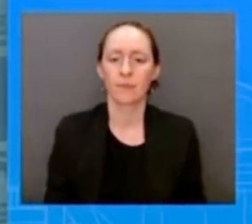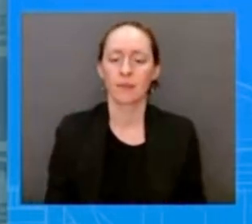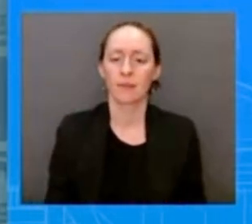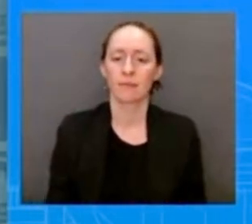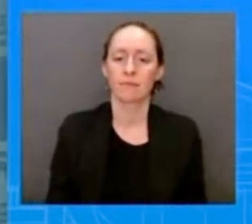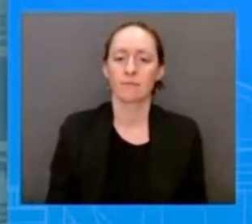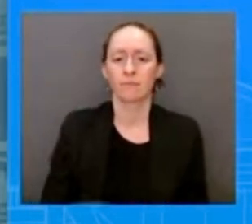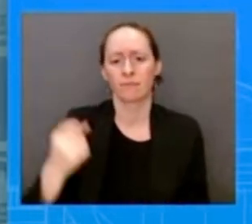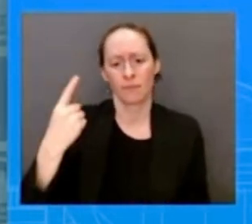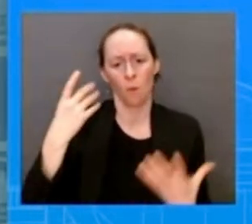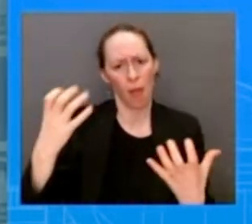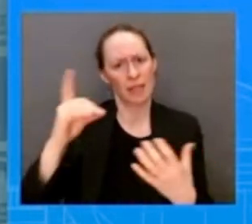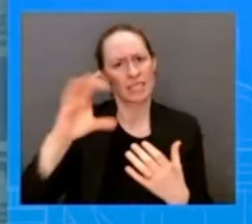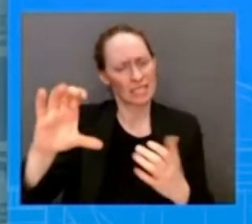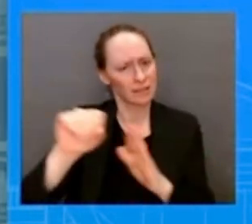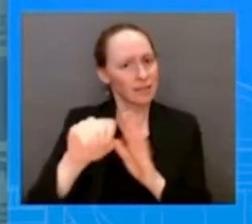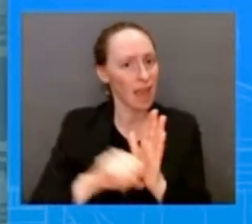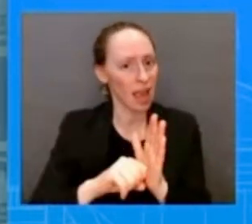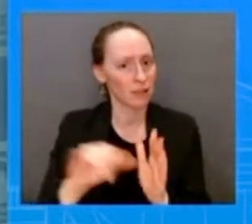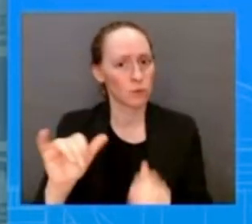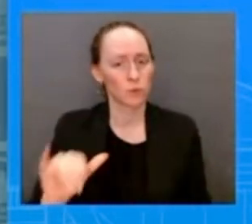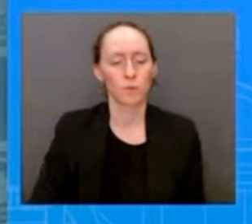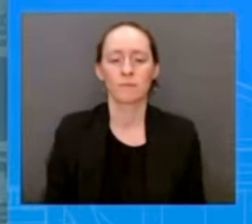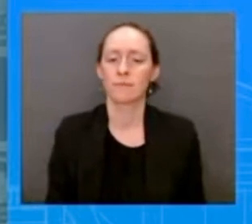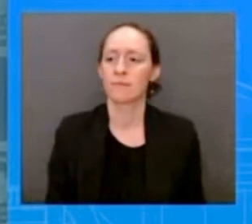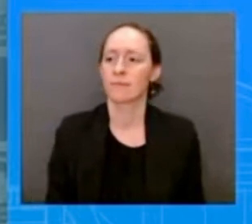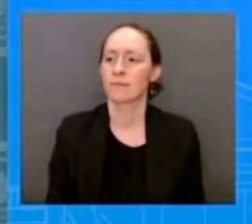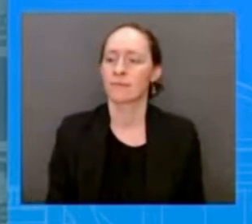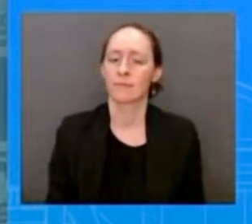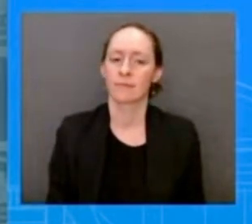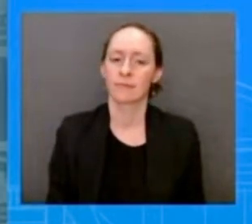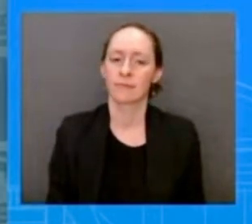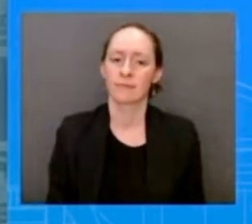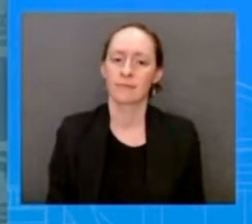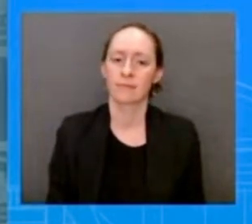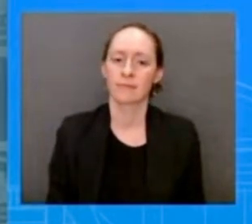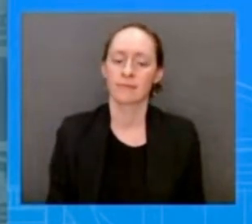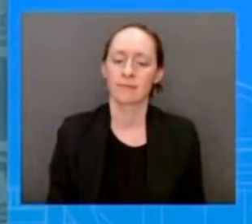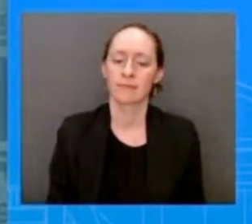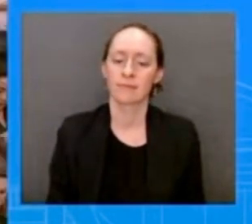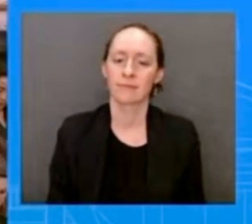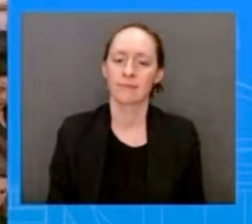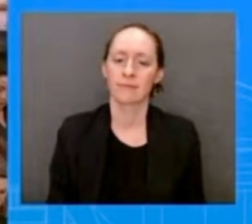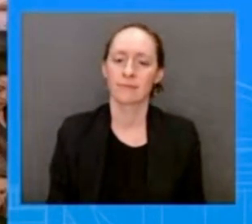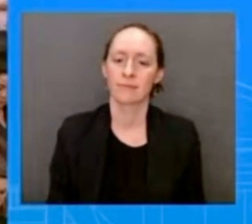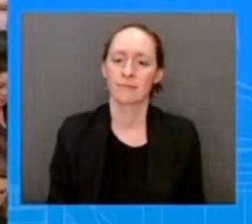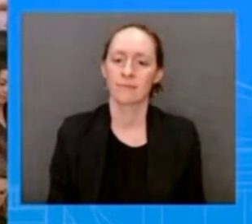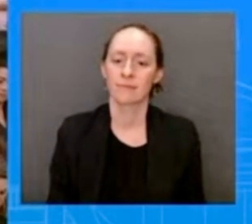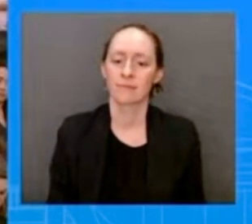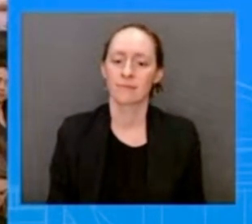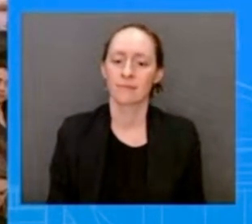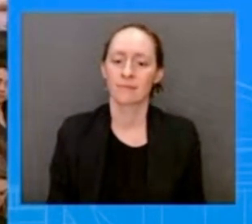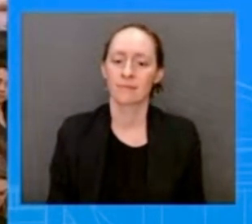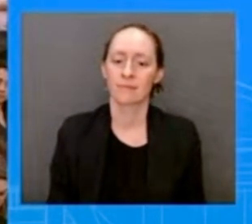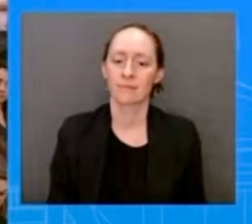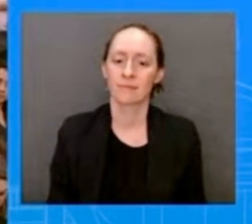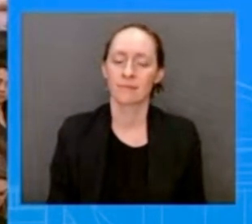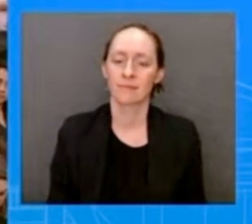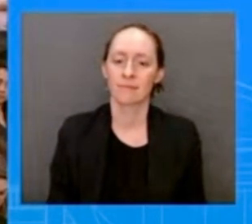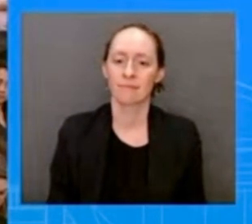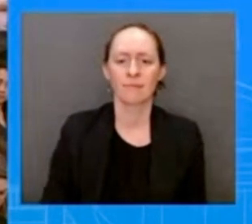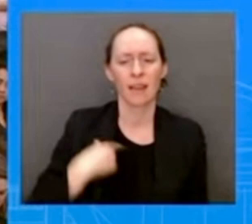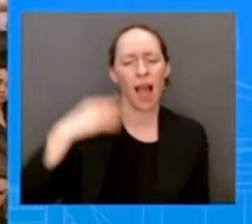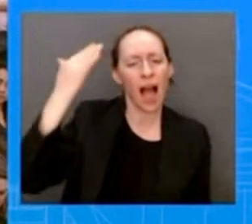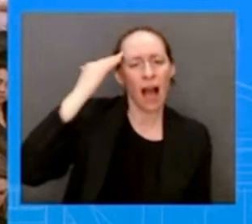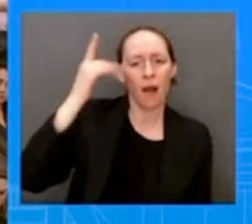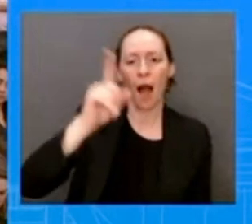decades. Go ahead. Thanks, Corrine. I know you say you don't want to get ahead of the president's budget release next week, but does the president believe that there